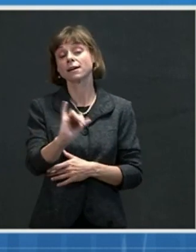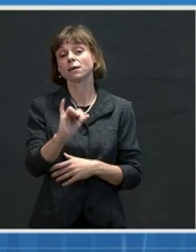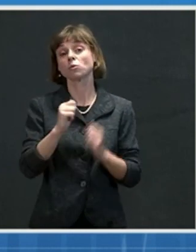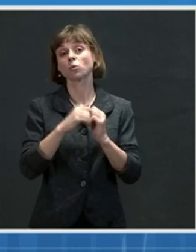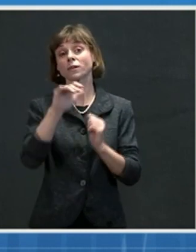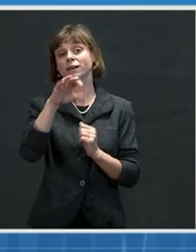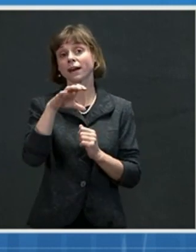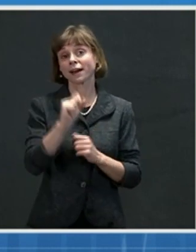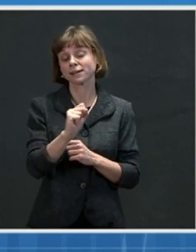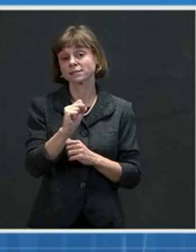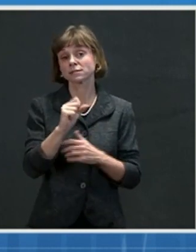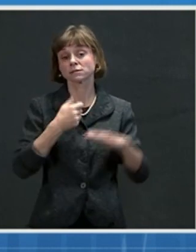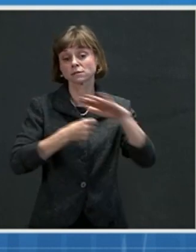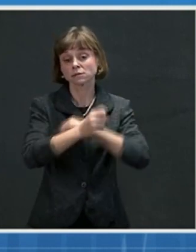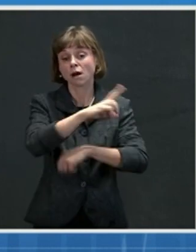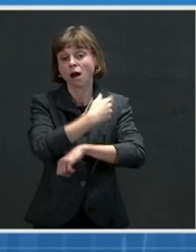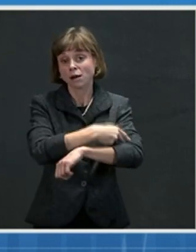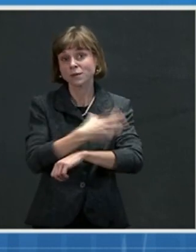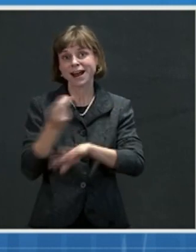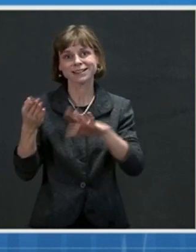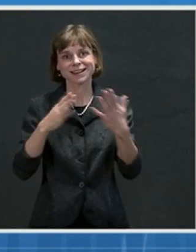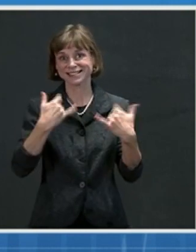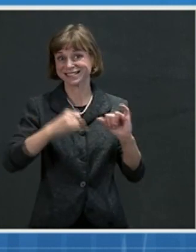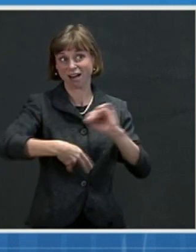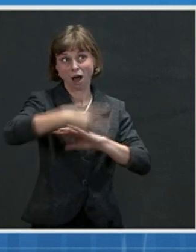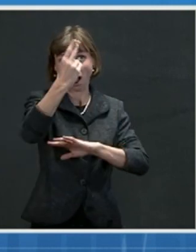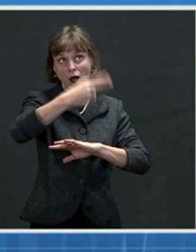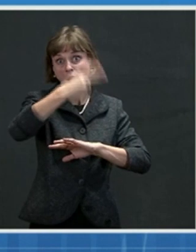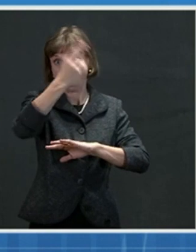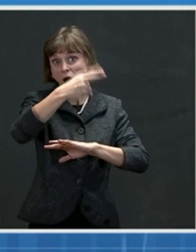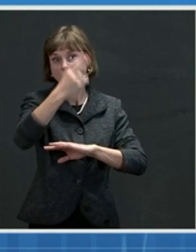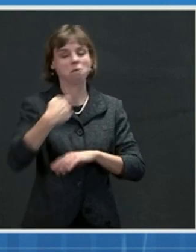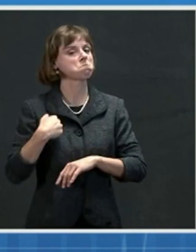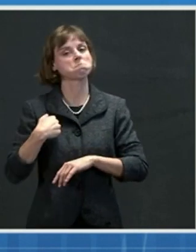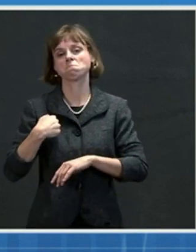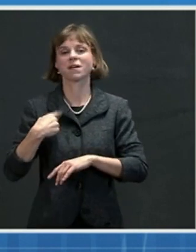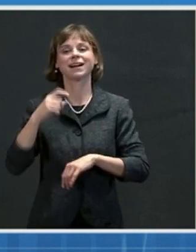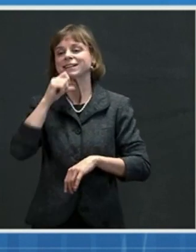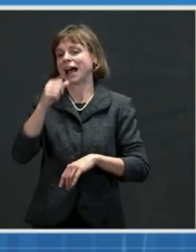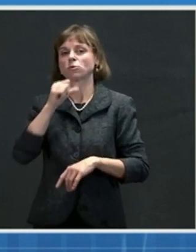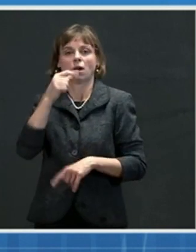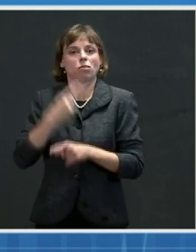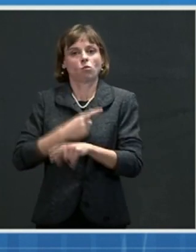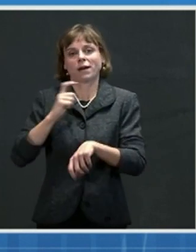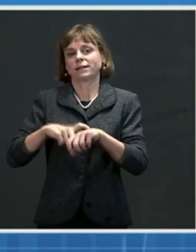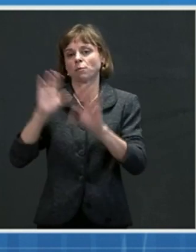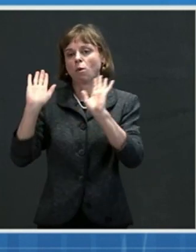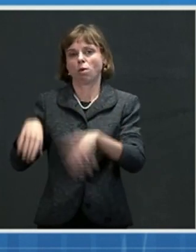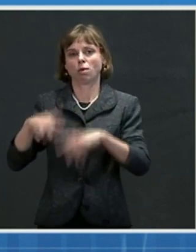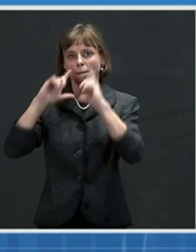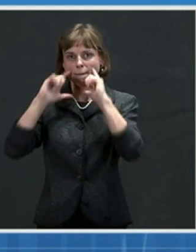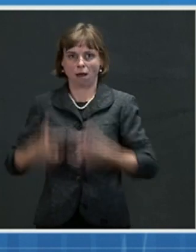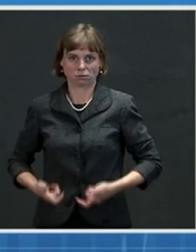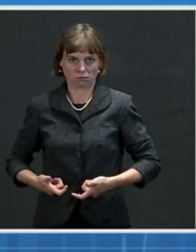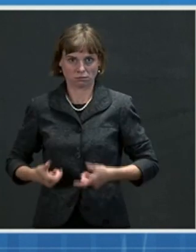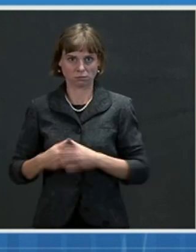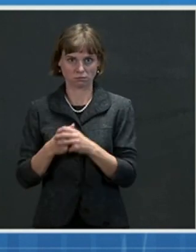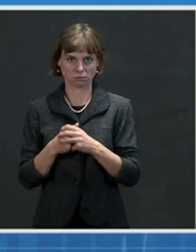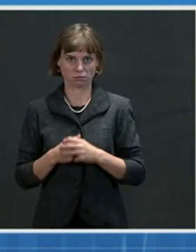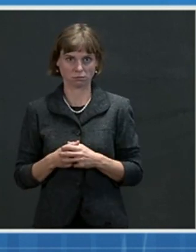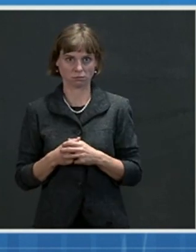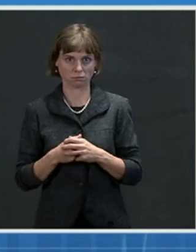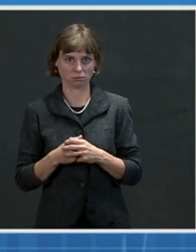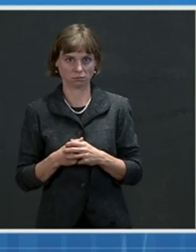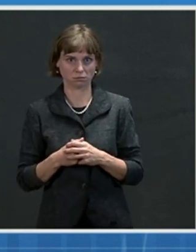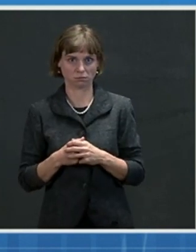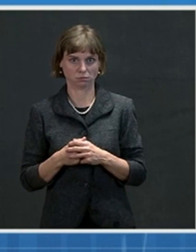still very high, now is not the time to roll back mask requirements. I have also seen very